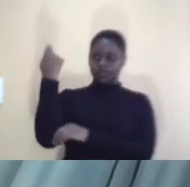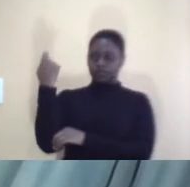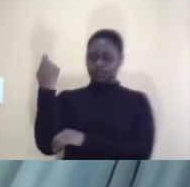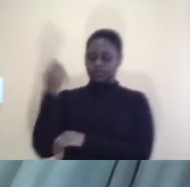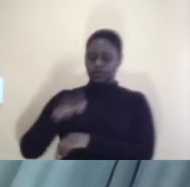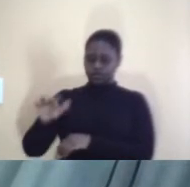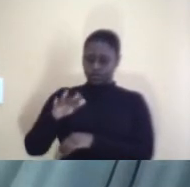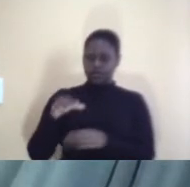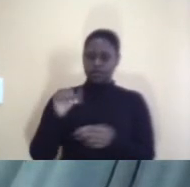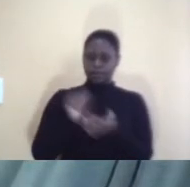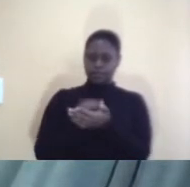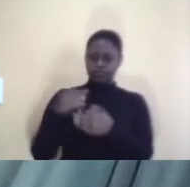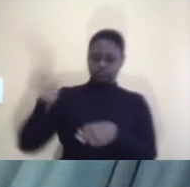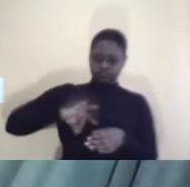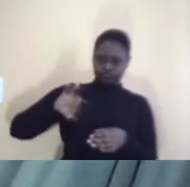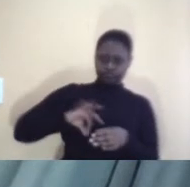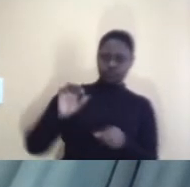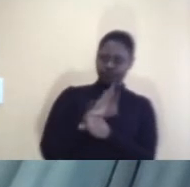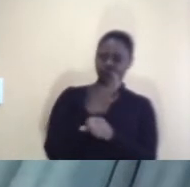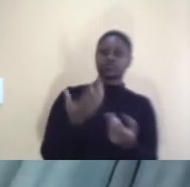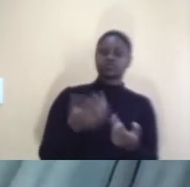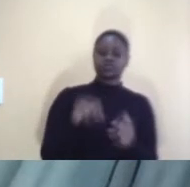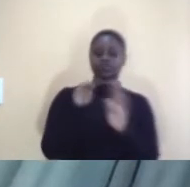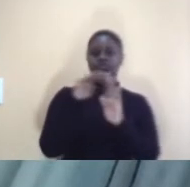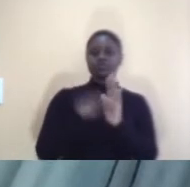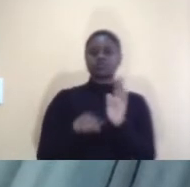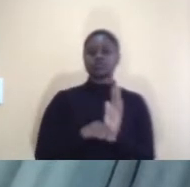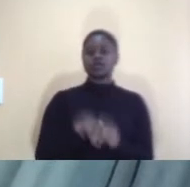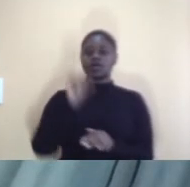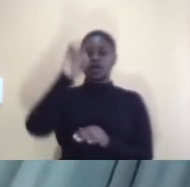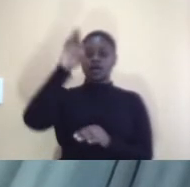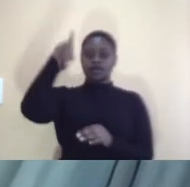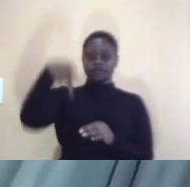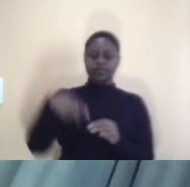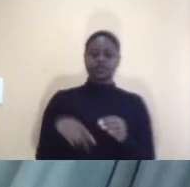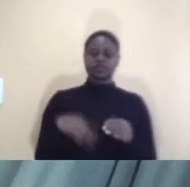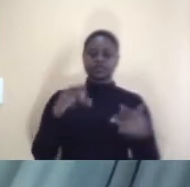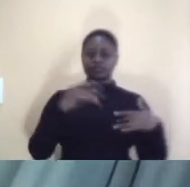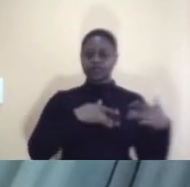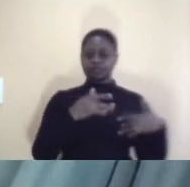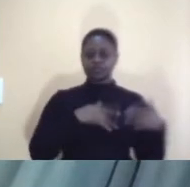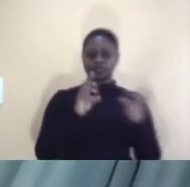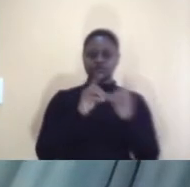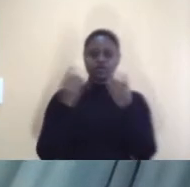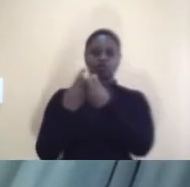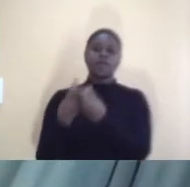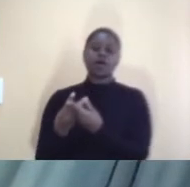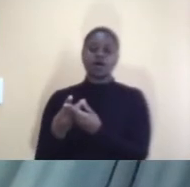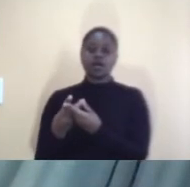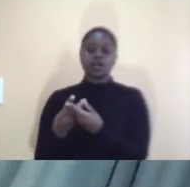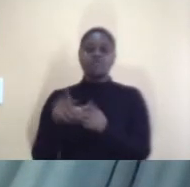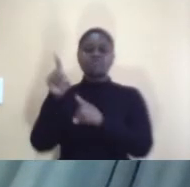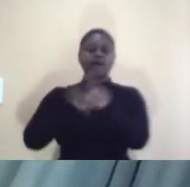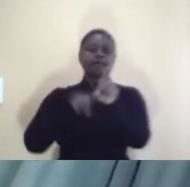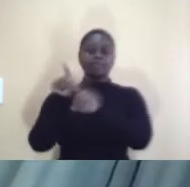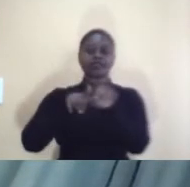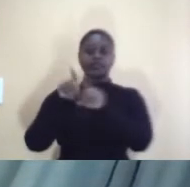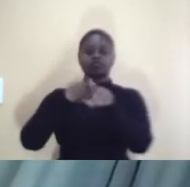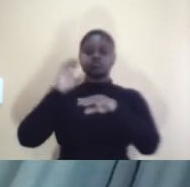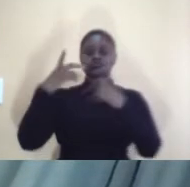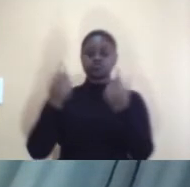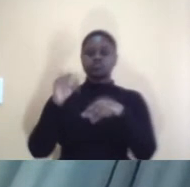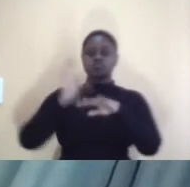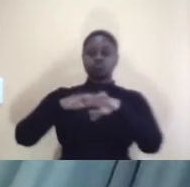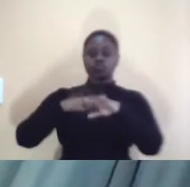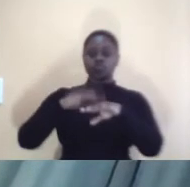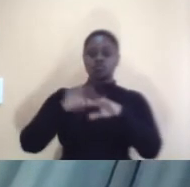benefited fully in these programs. The IFP is concerned that the department seems to be failing to do more to